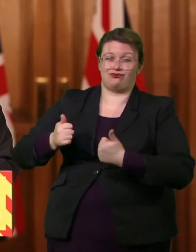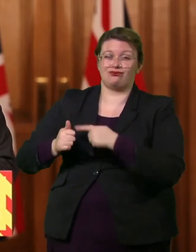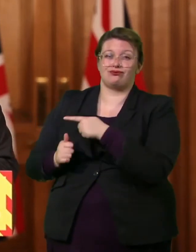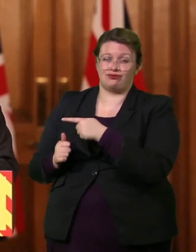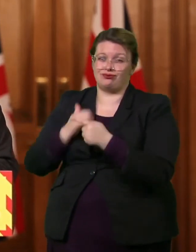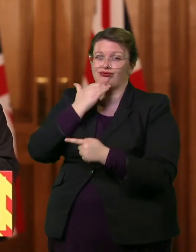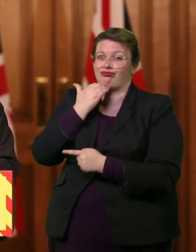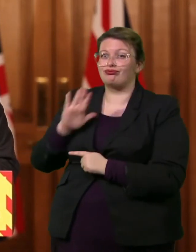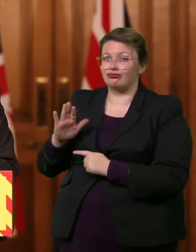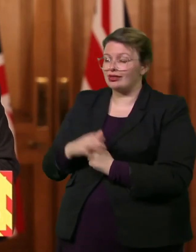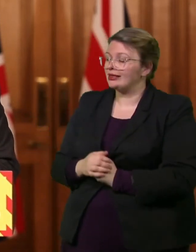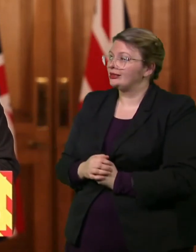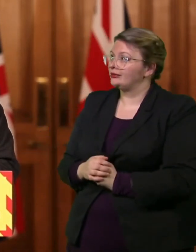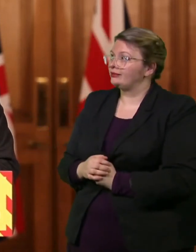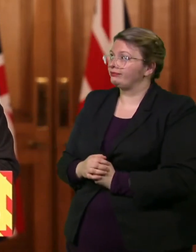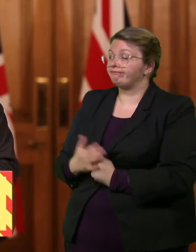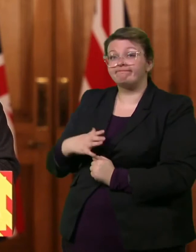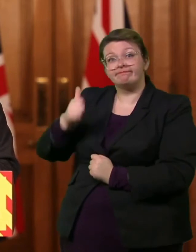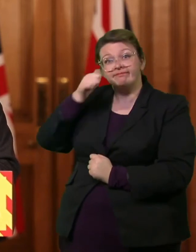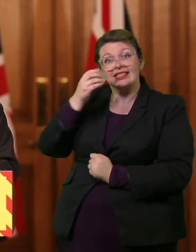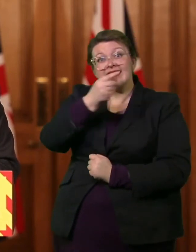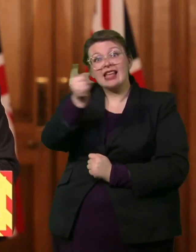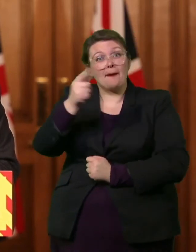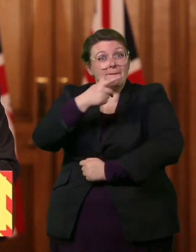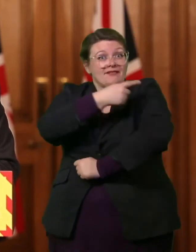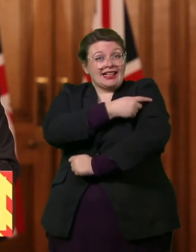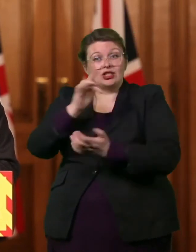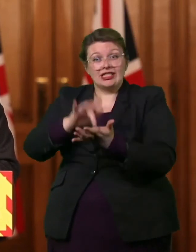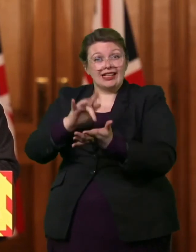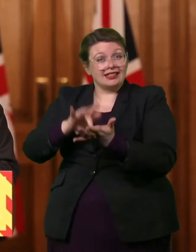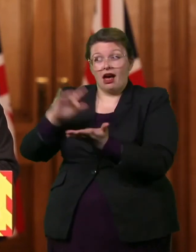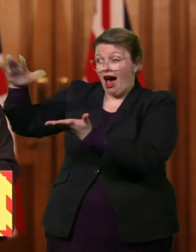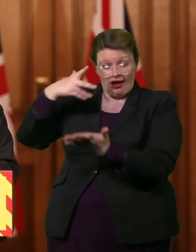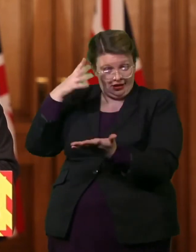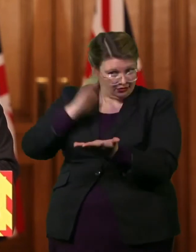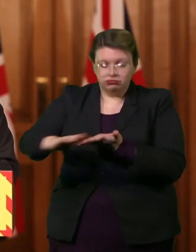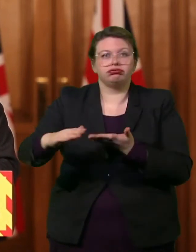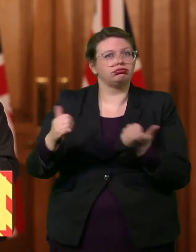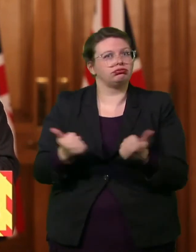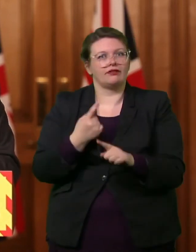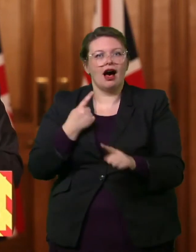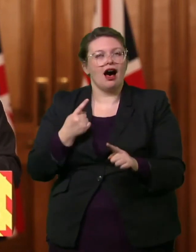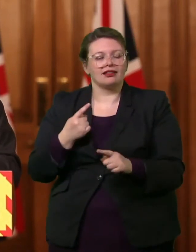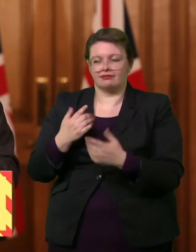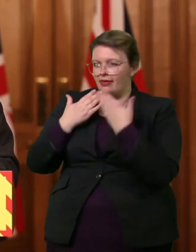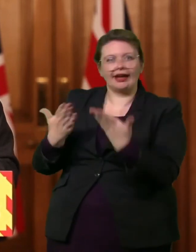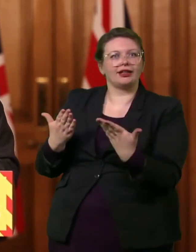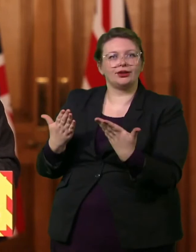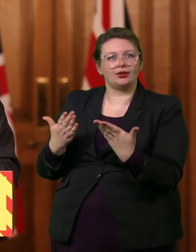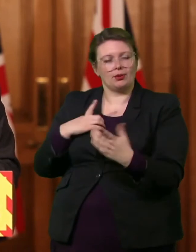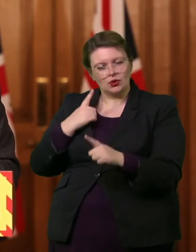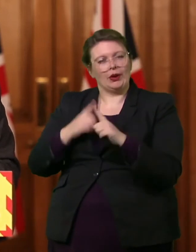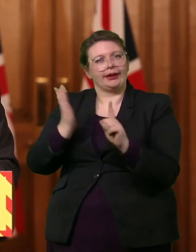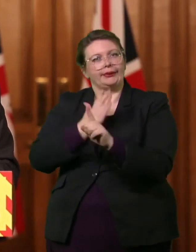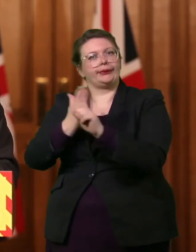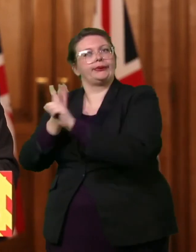that are so efficient, they've been able to use all of their supply, and I'm very, very grateful for the work that they've done. But the good news is